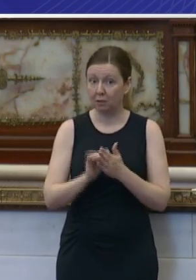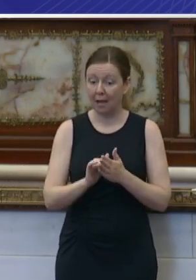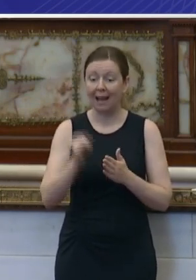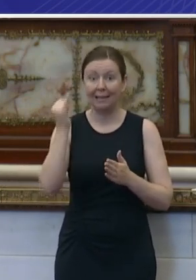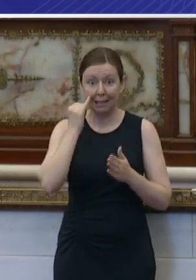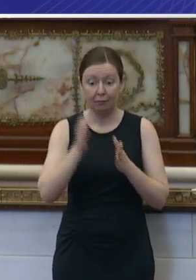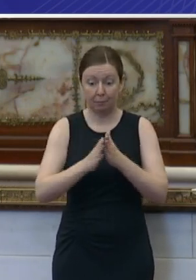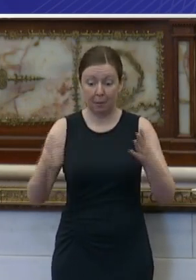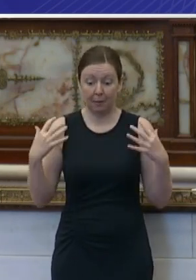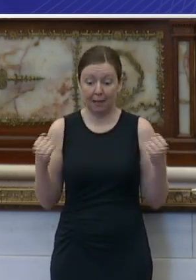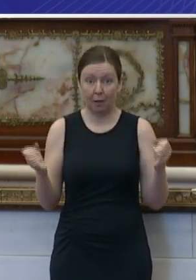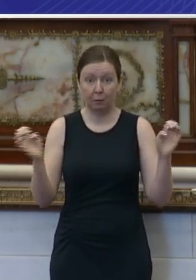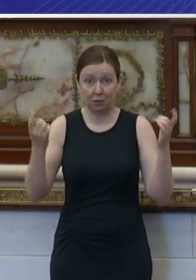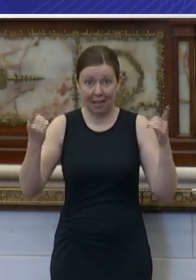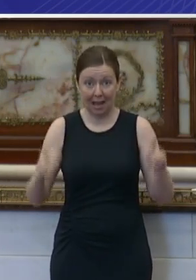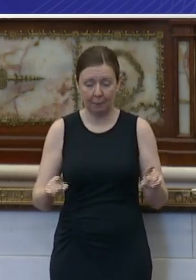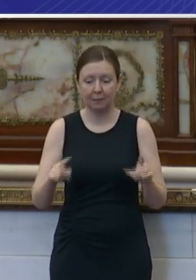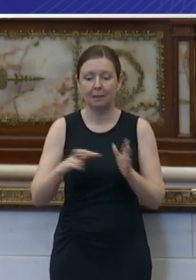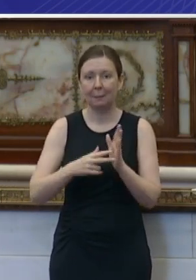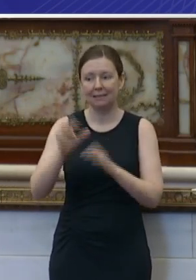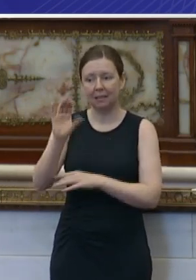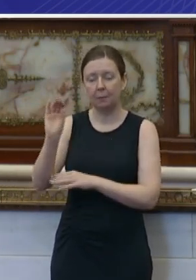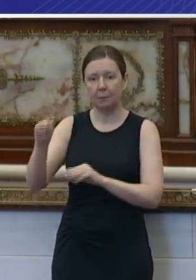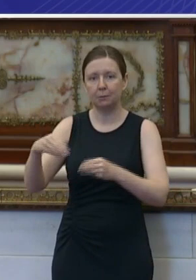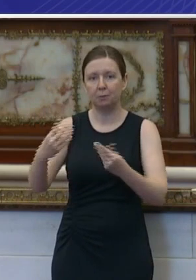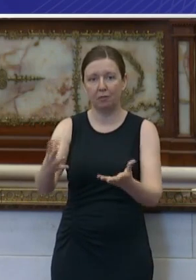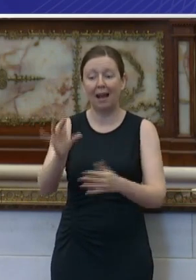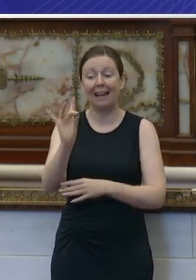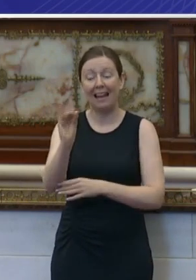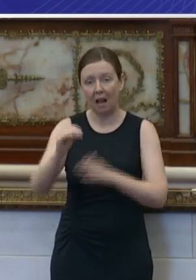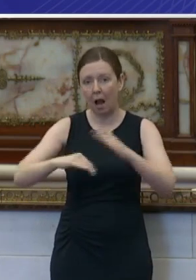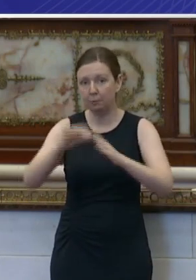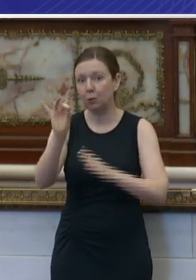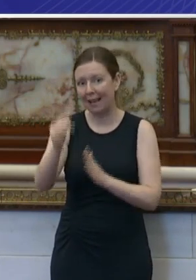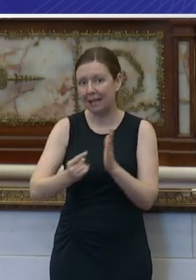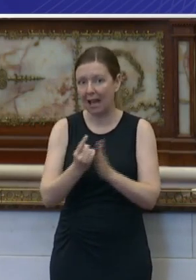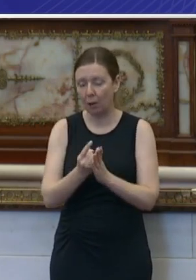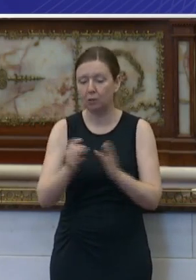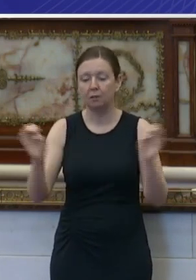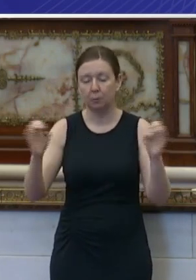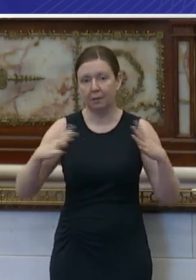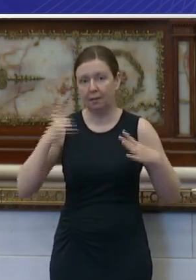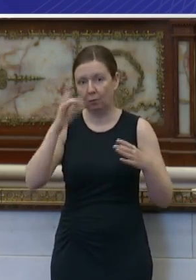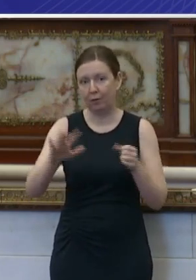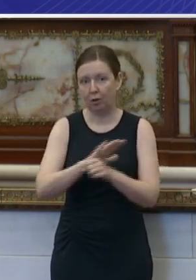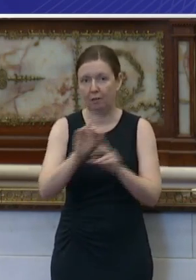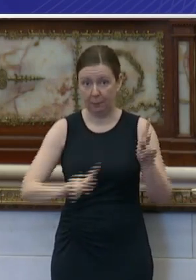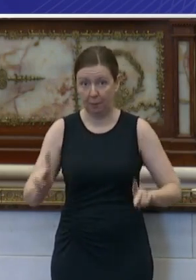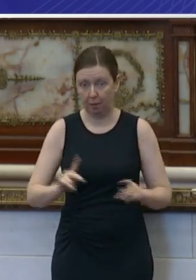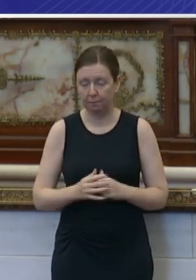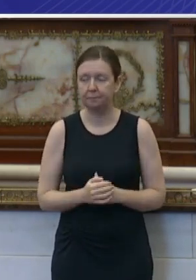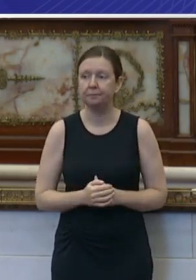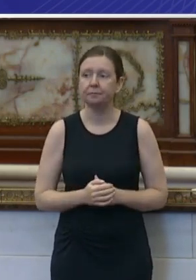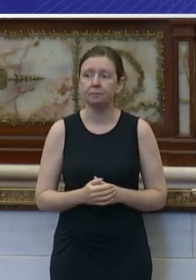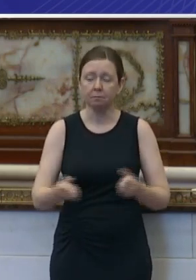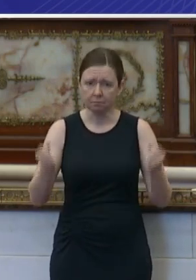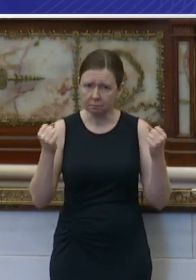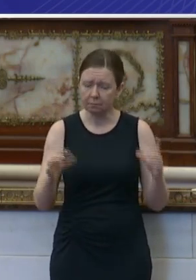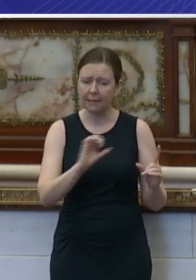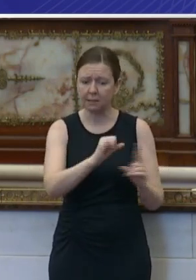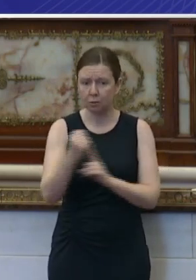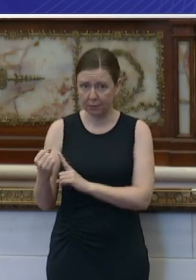public health emergency, hiring entities must provide up to 80 hours of emergency leave for their covered individuals. In many